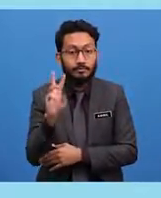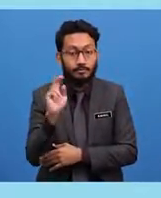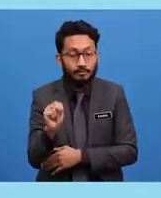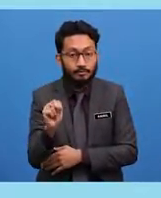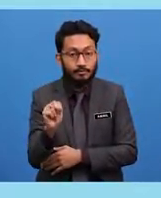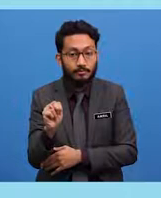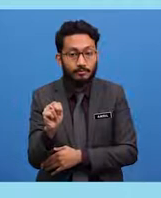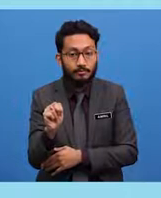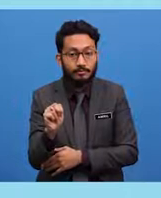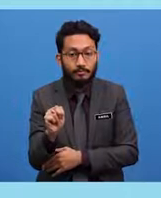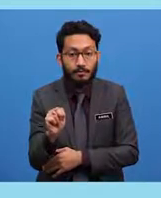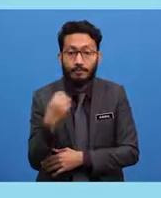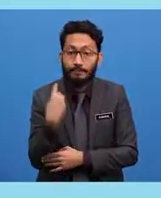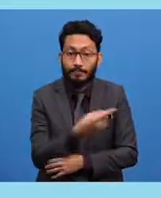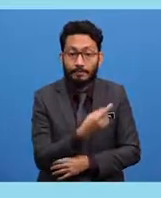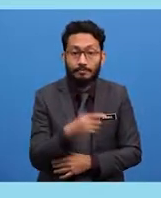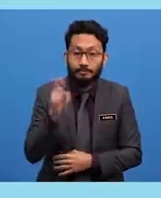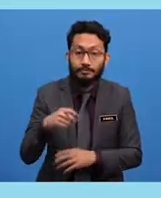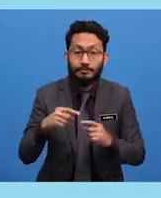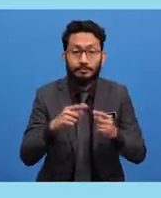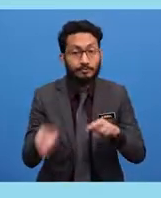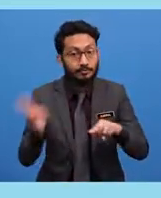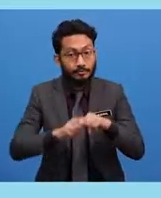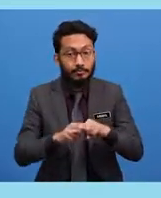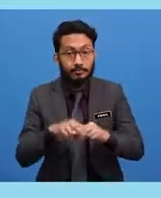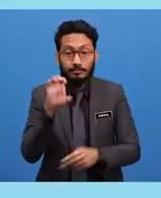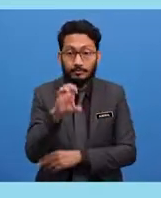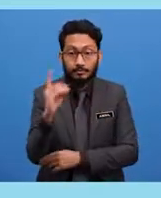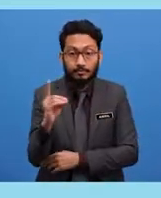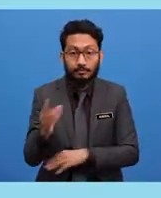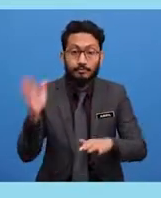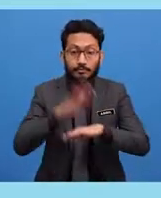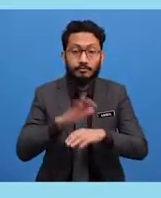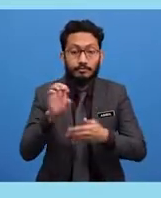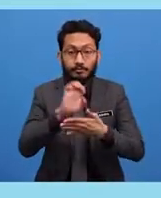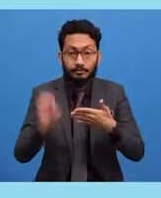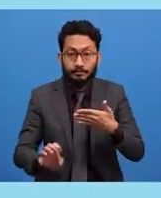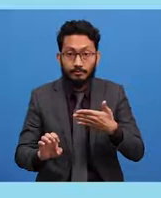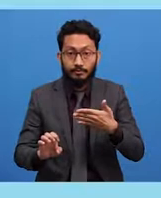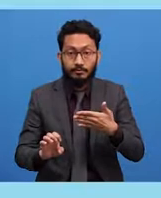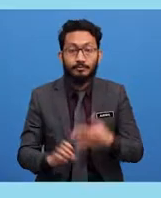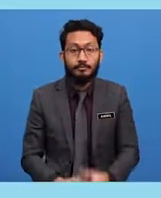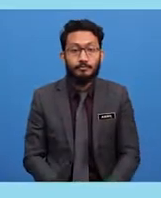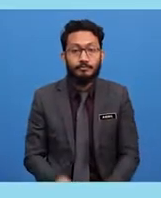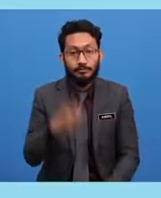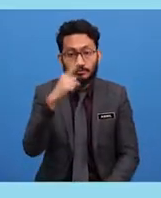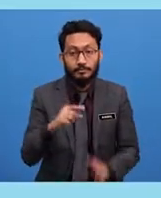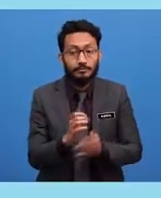N, we need to add ED at the end of the action words. For